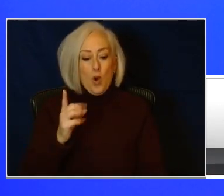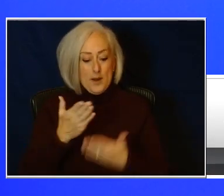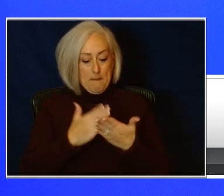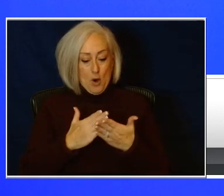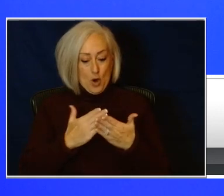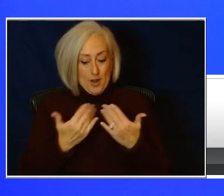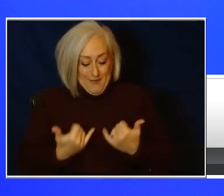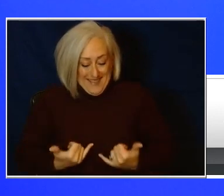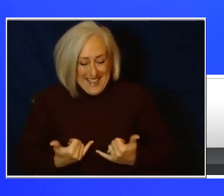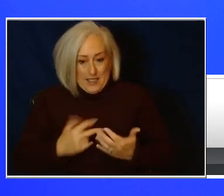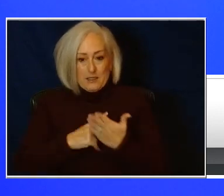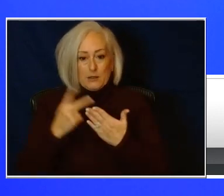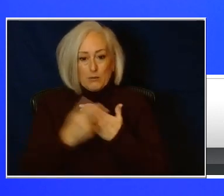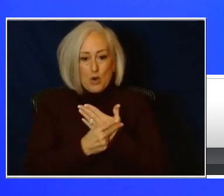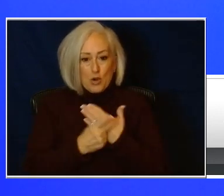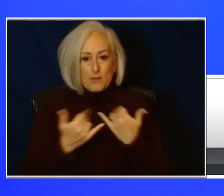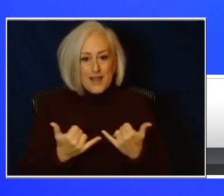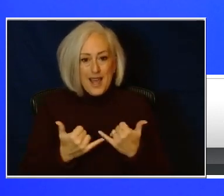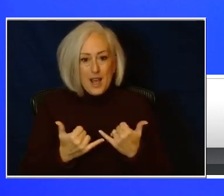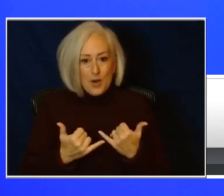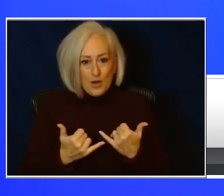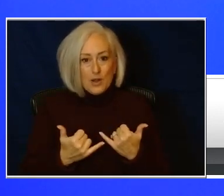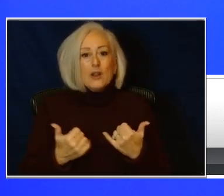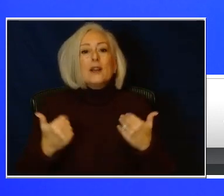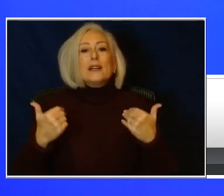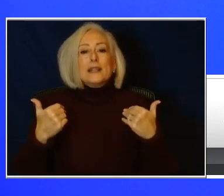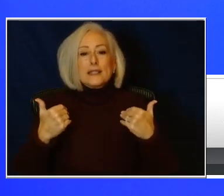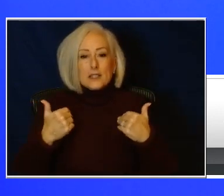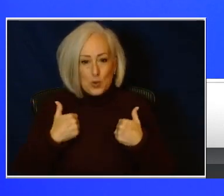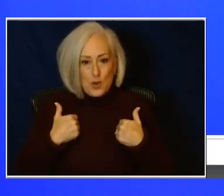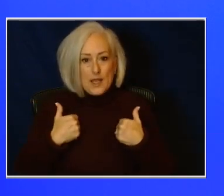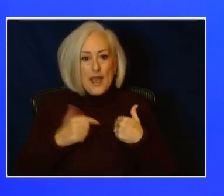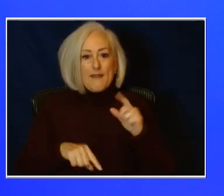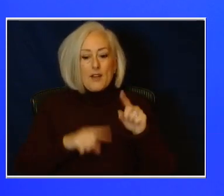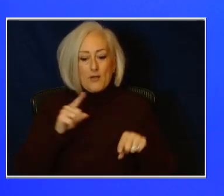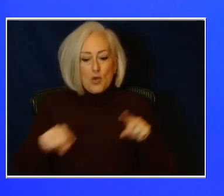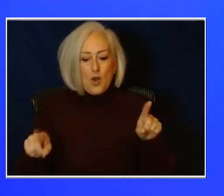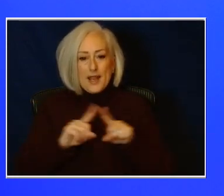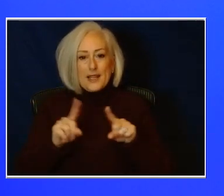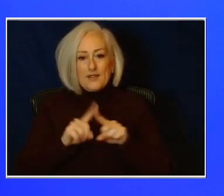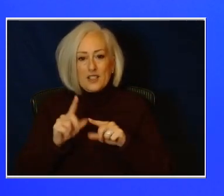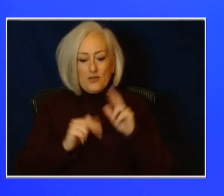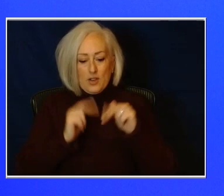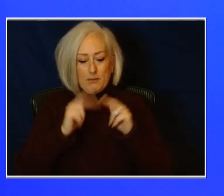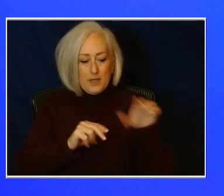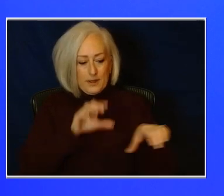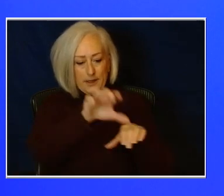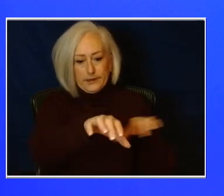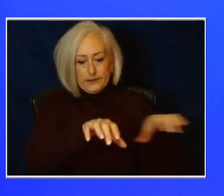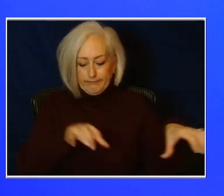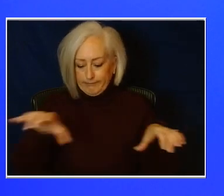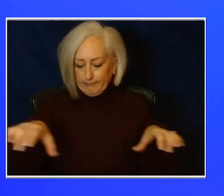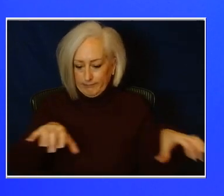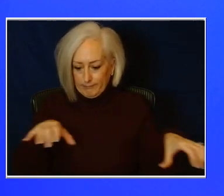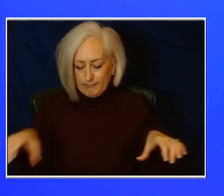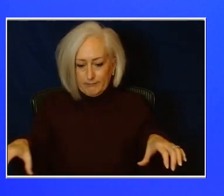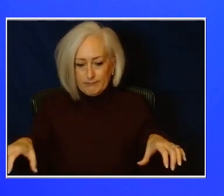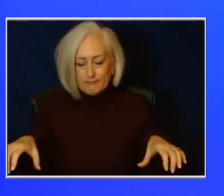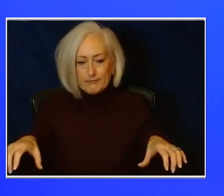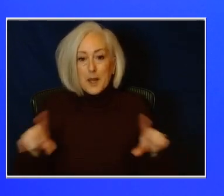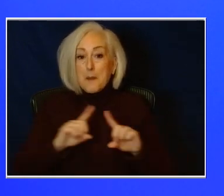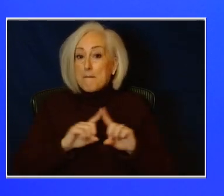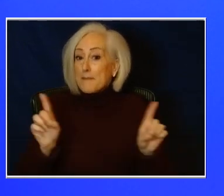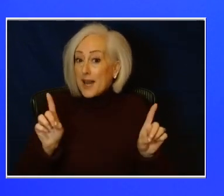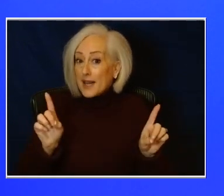we're scattered across many different facilities. And the vision has always been to